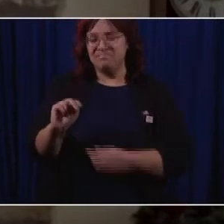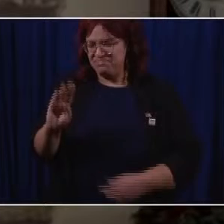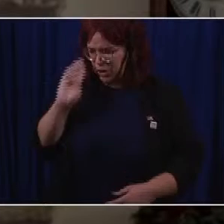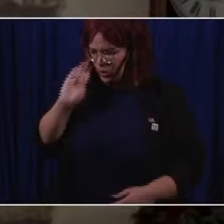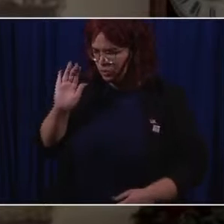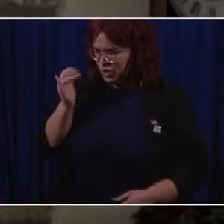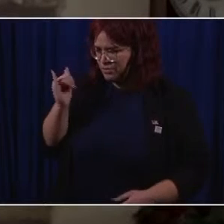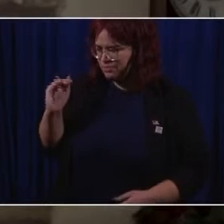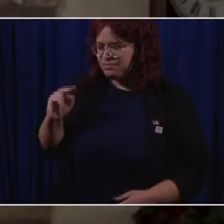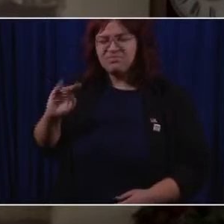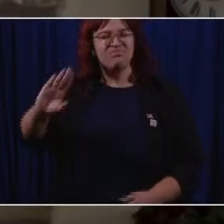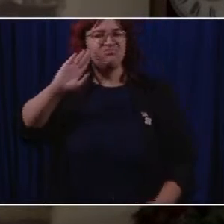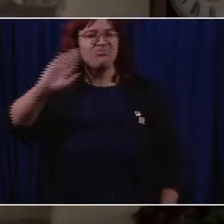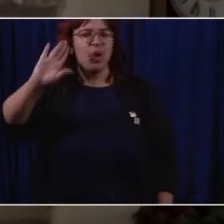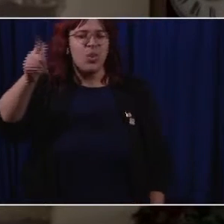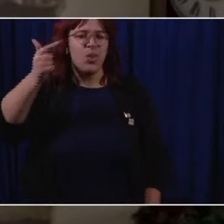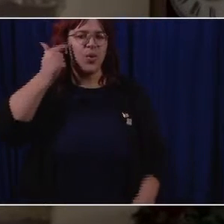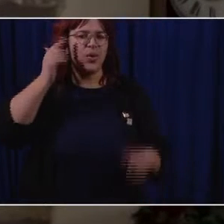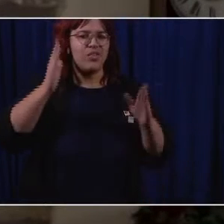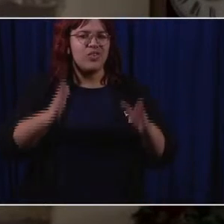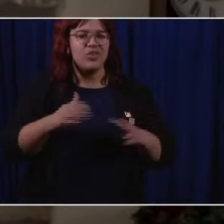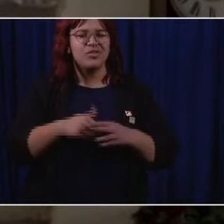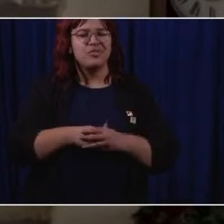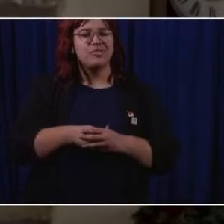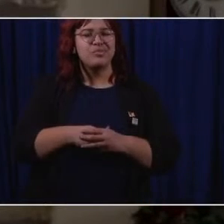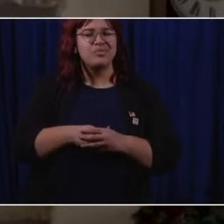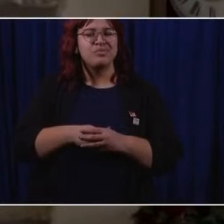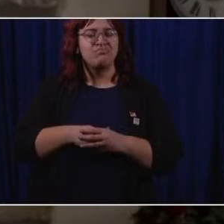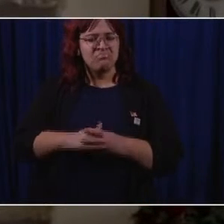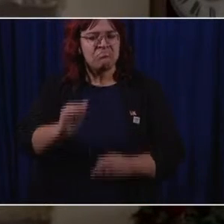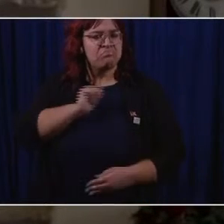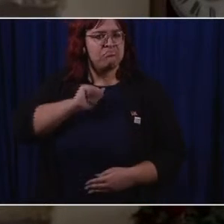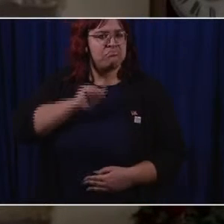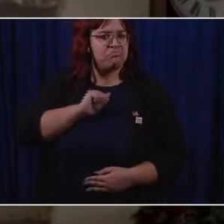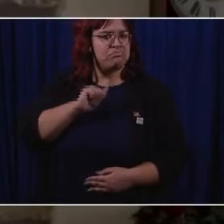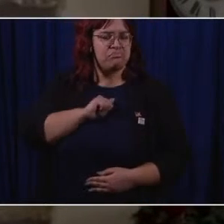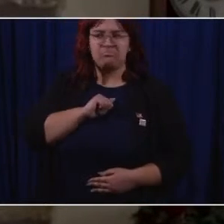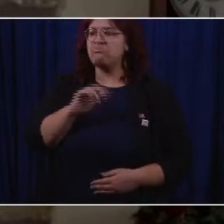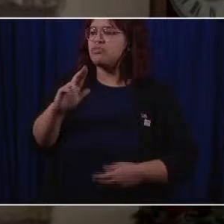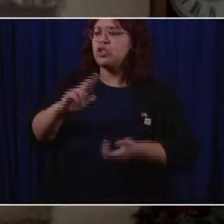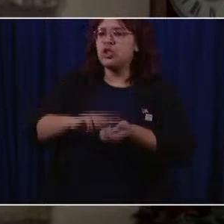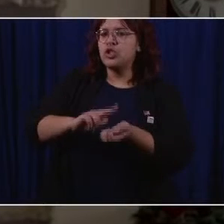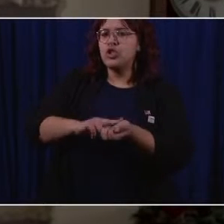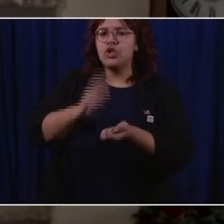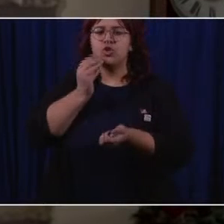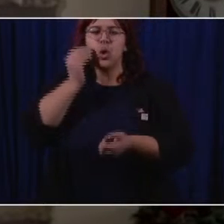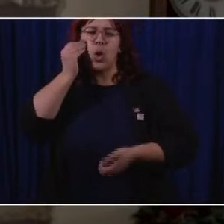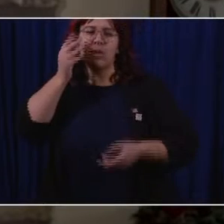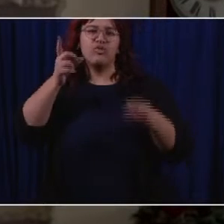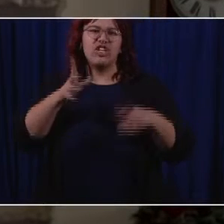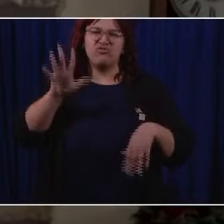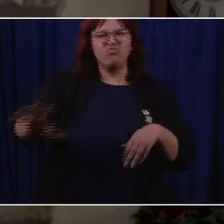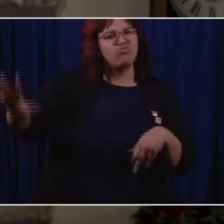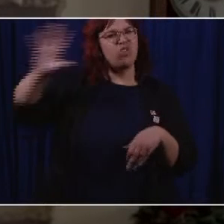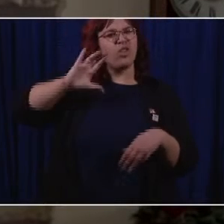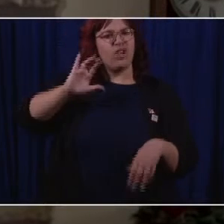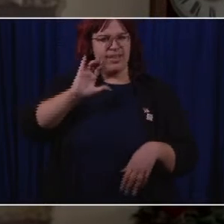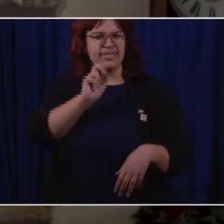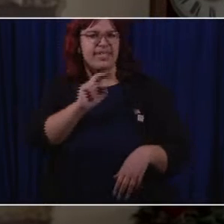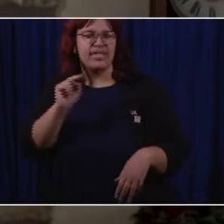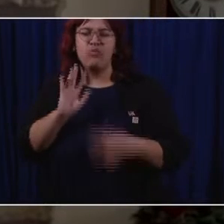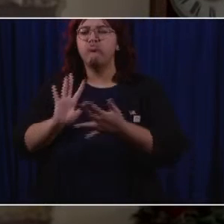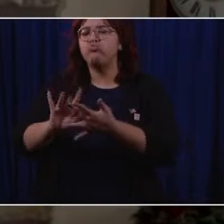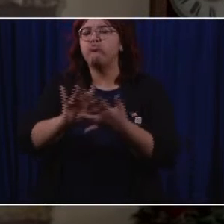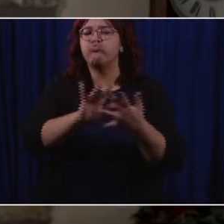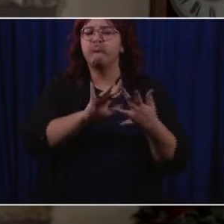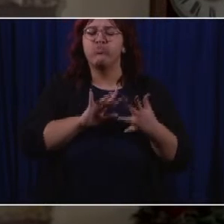Hi, Governor. In talking with nursing home directors around Cincinnati today, they tell